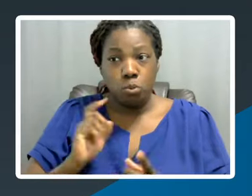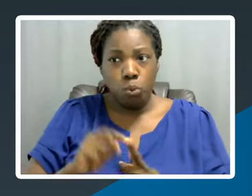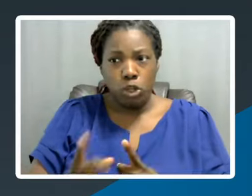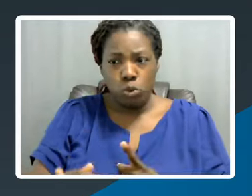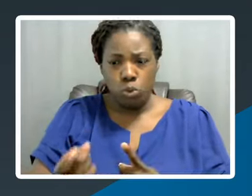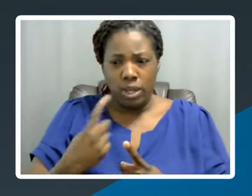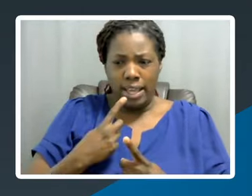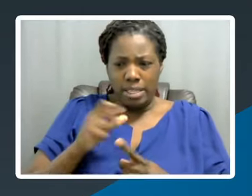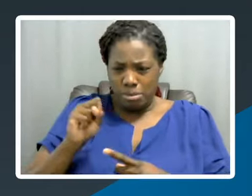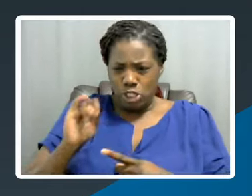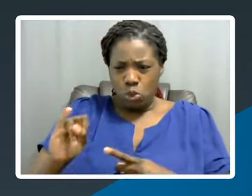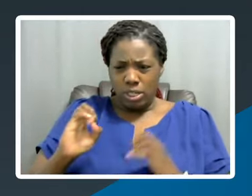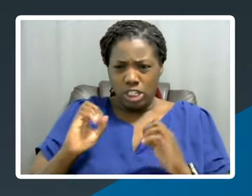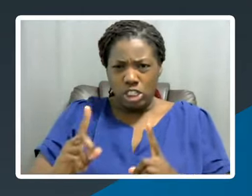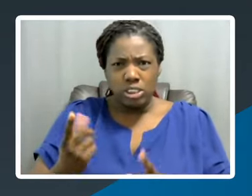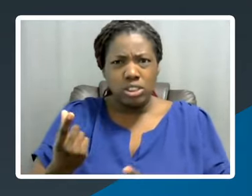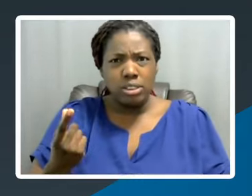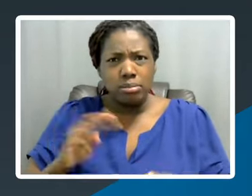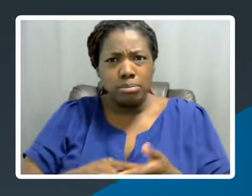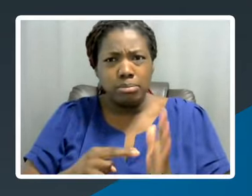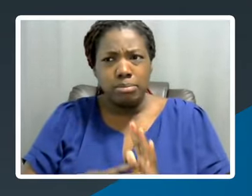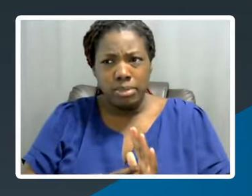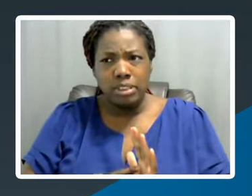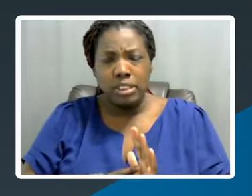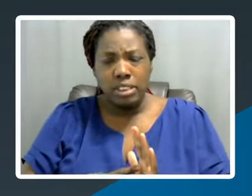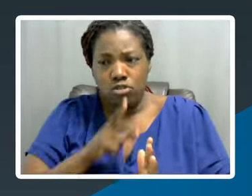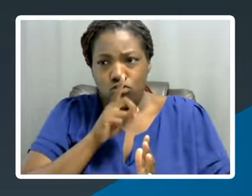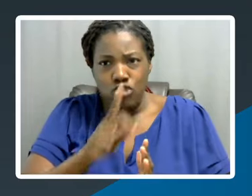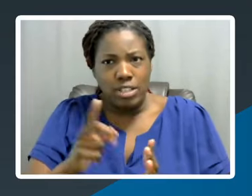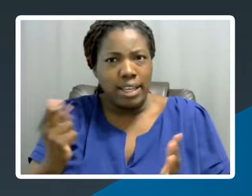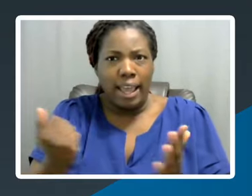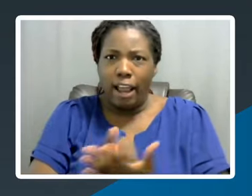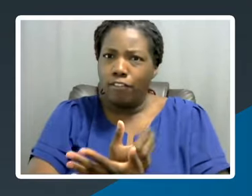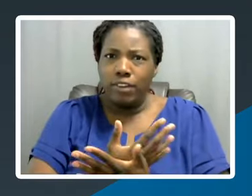Smithsonian Education, it really is everything under the sun.